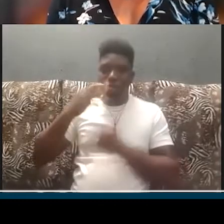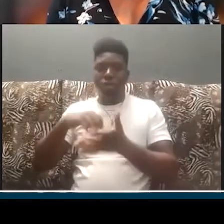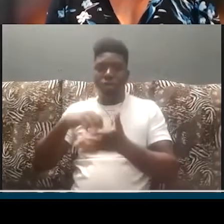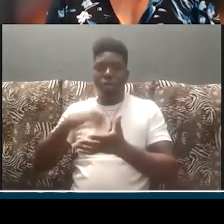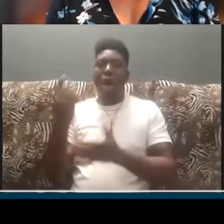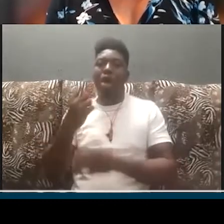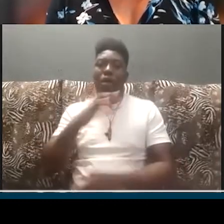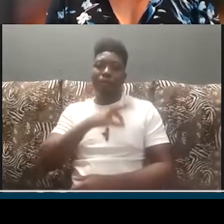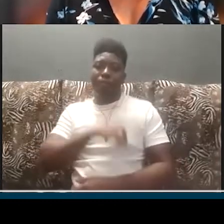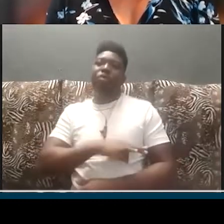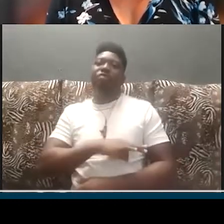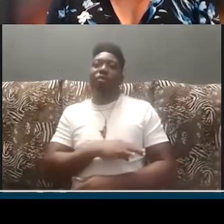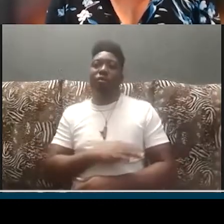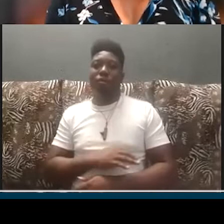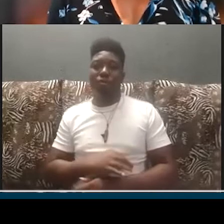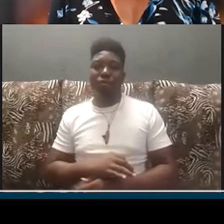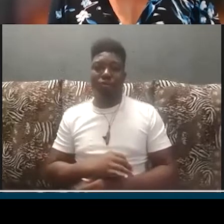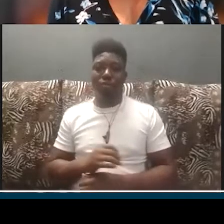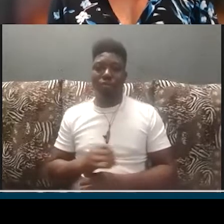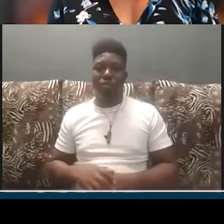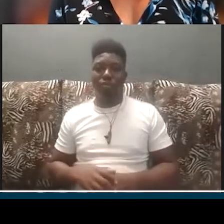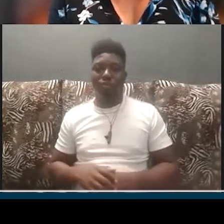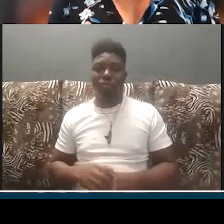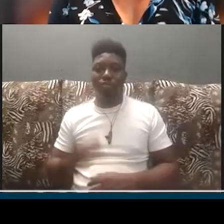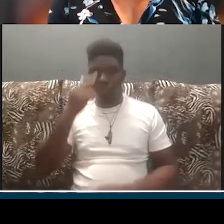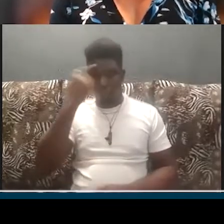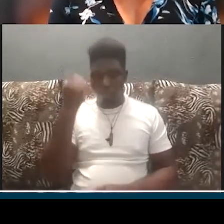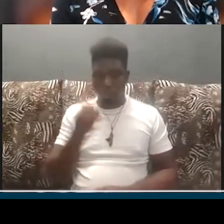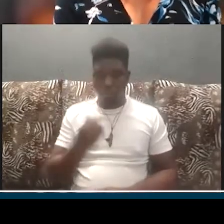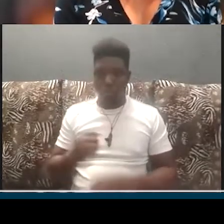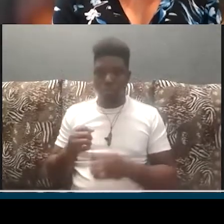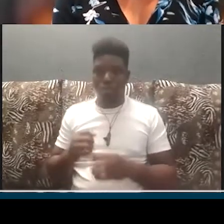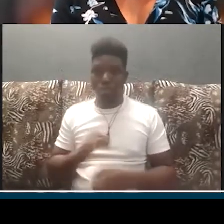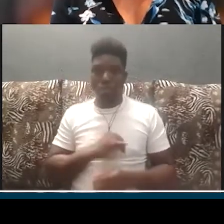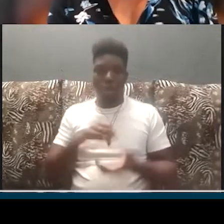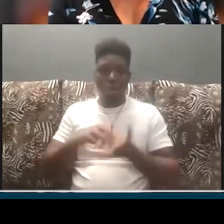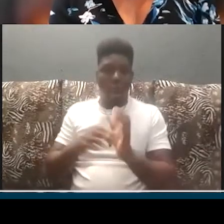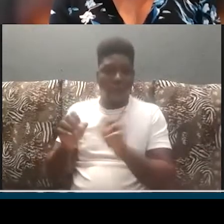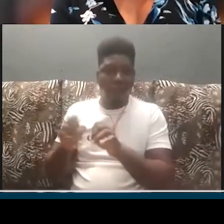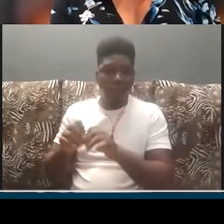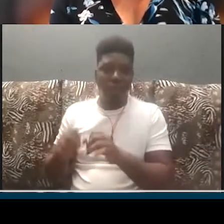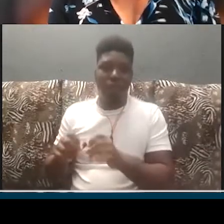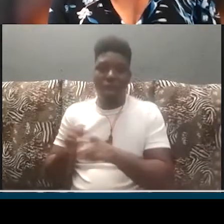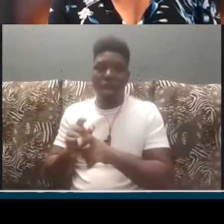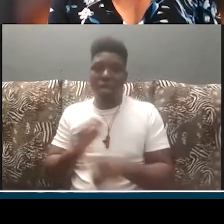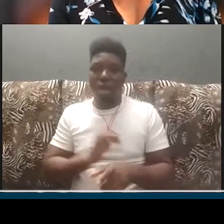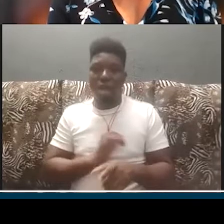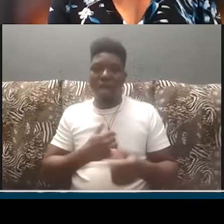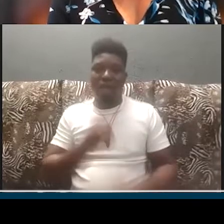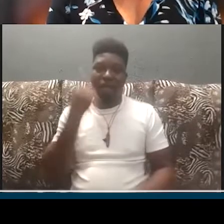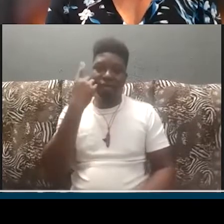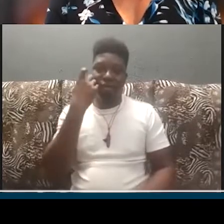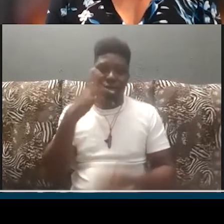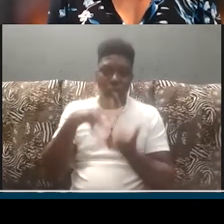peers that are different, because I mean, even as I have recently learned from you, Lindsay, that, you